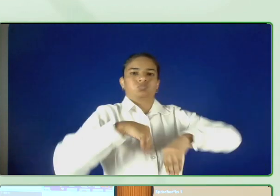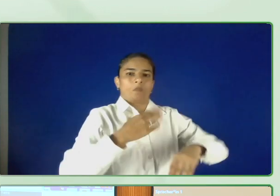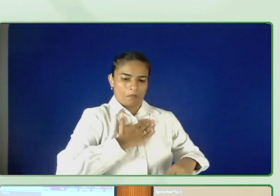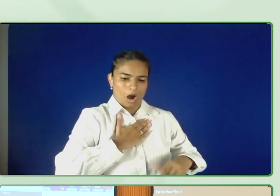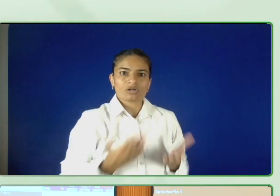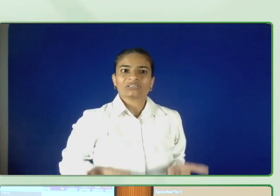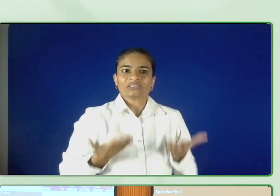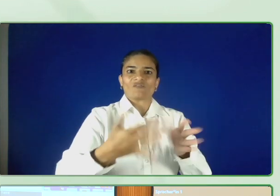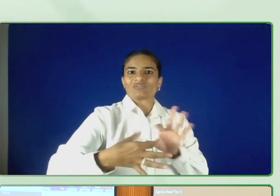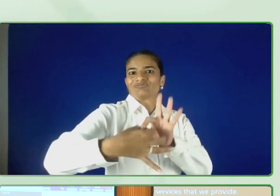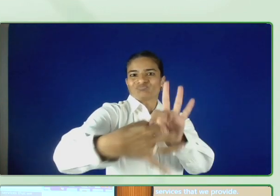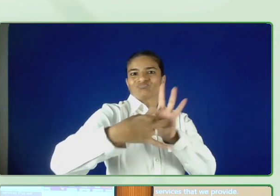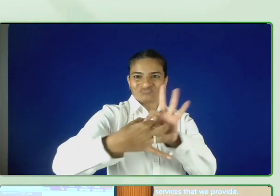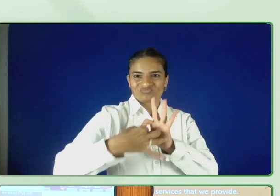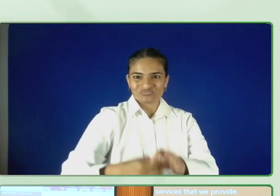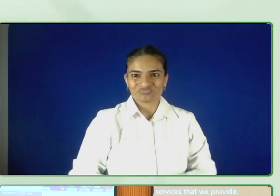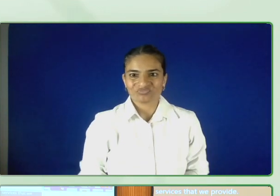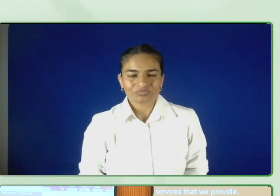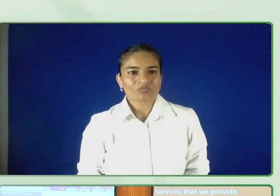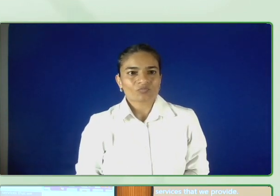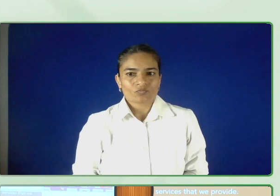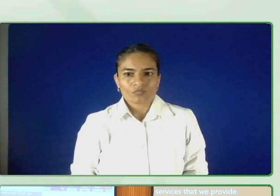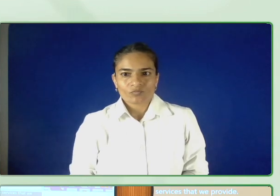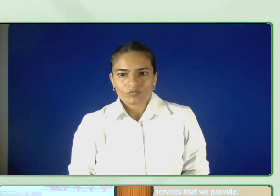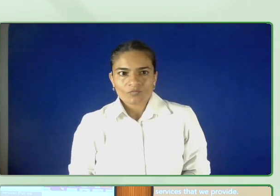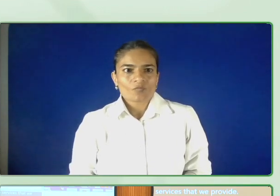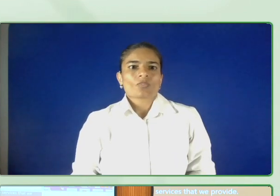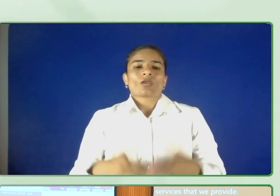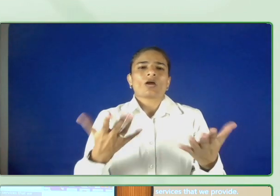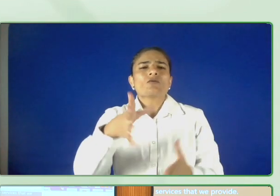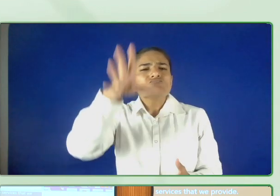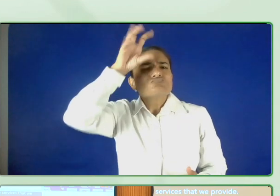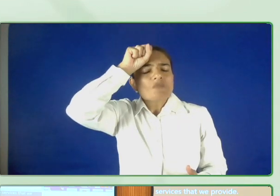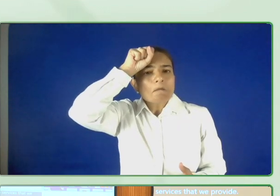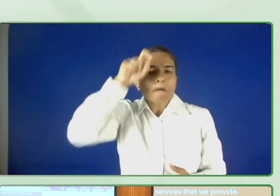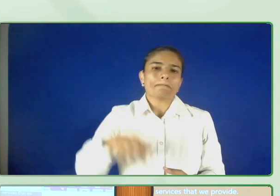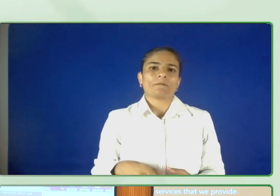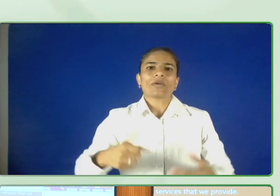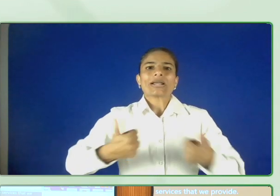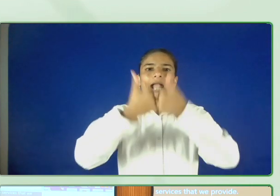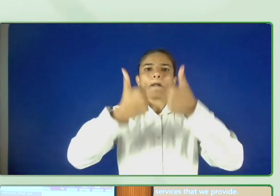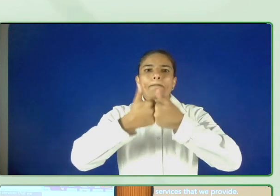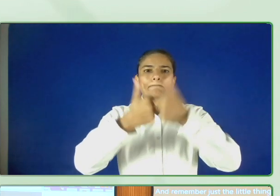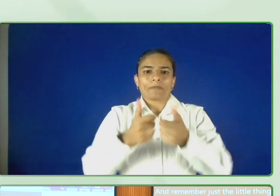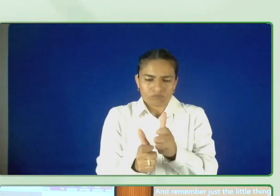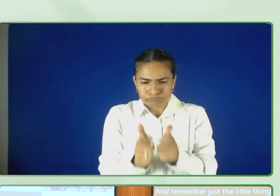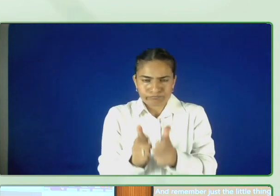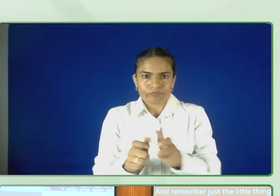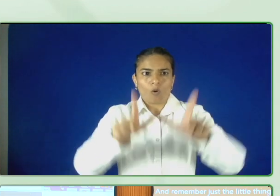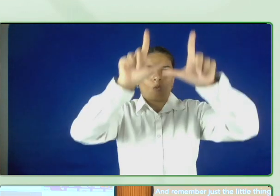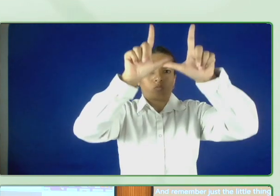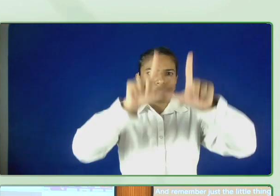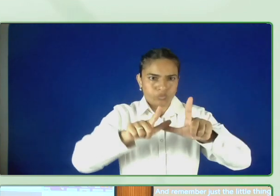And remember, just the little things like a game of Tetris is proven to help